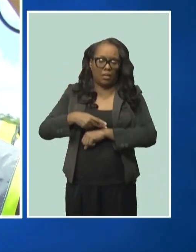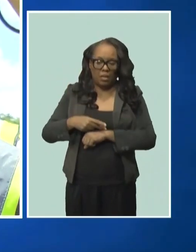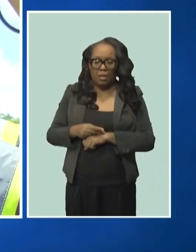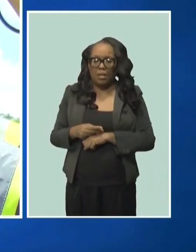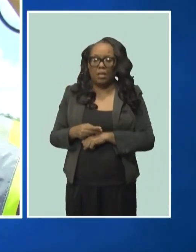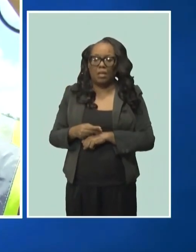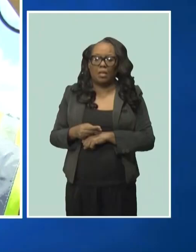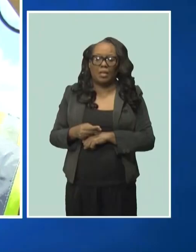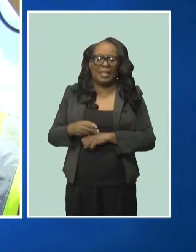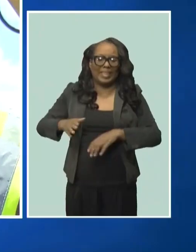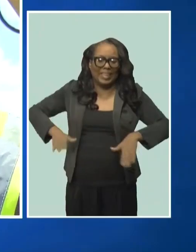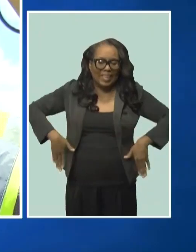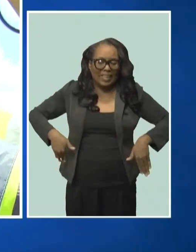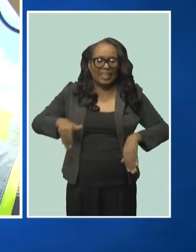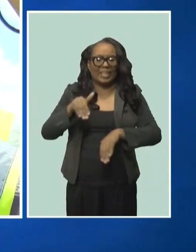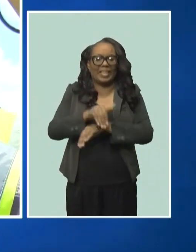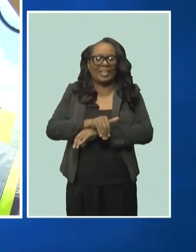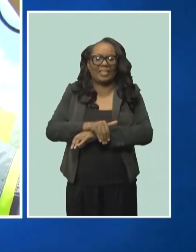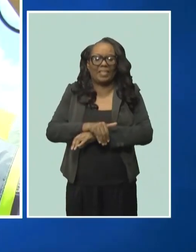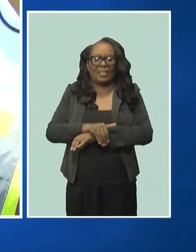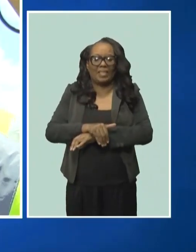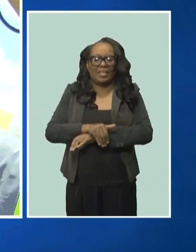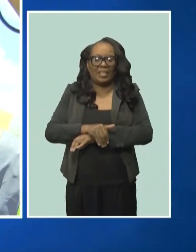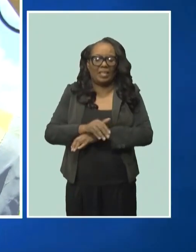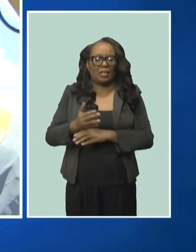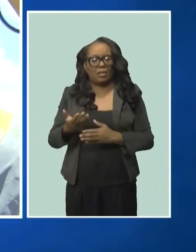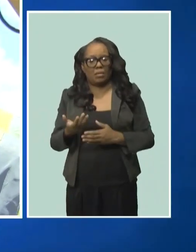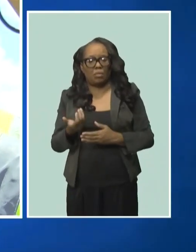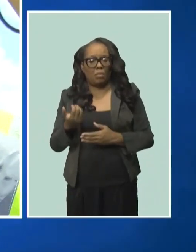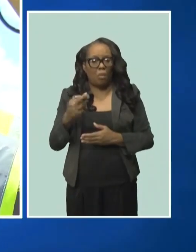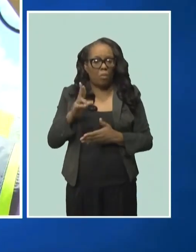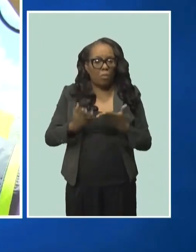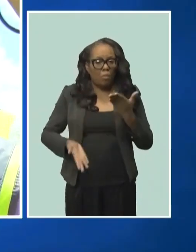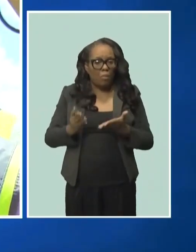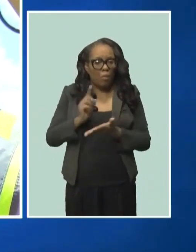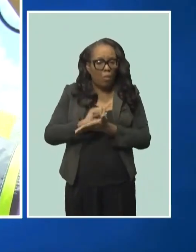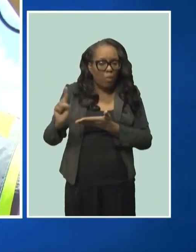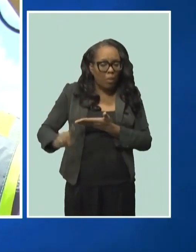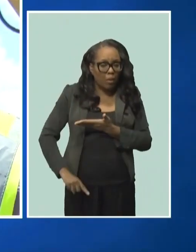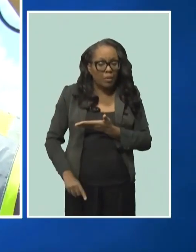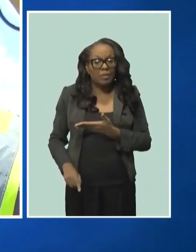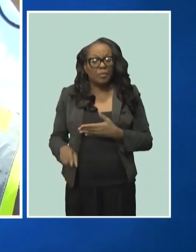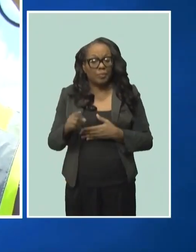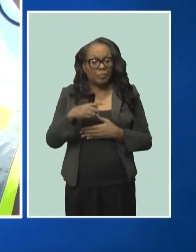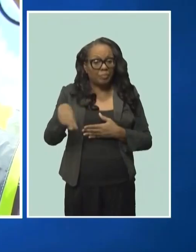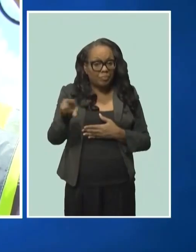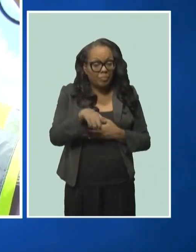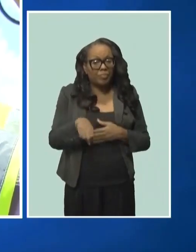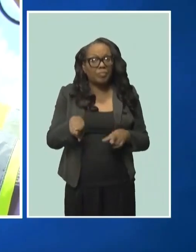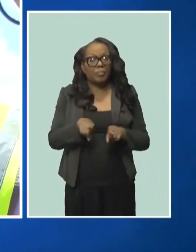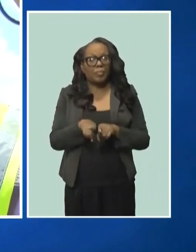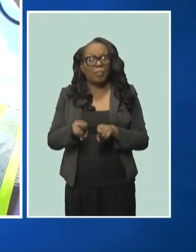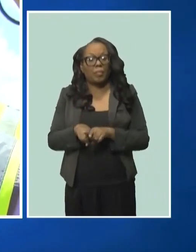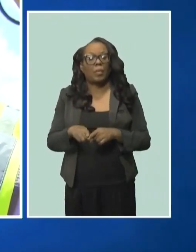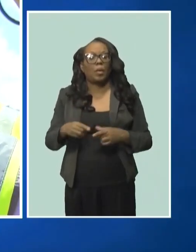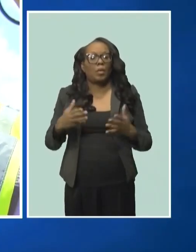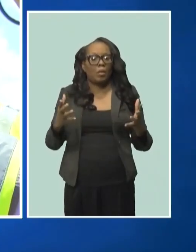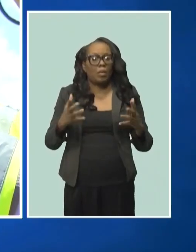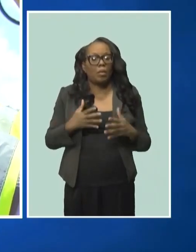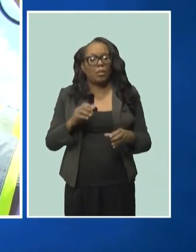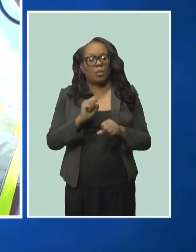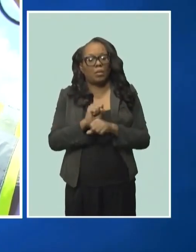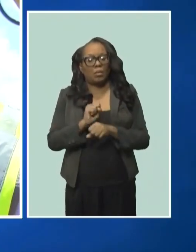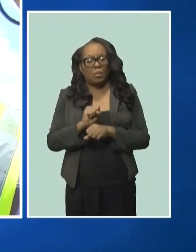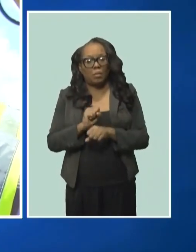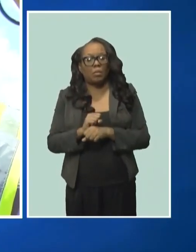some weekends. And we would like, obviously, with the corporation residents, we would like to have work done